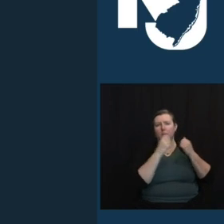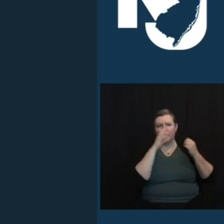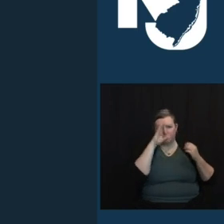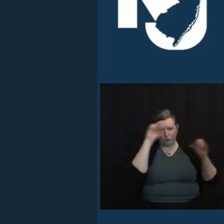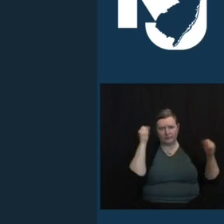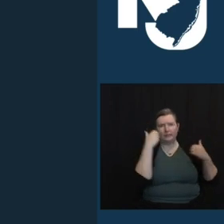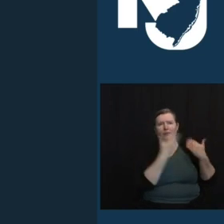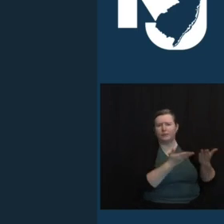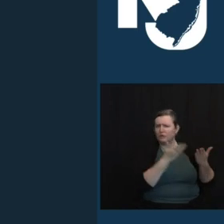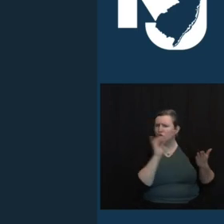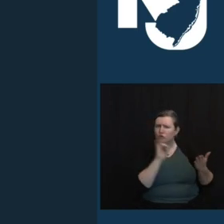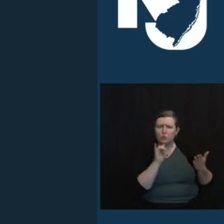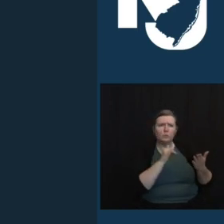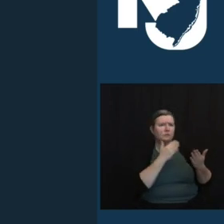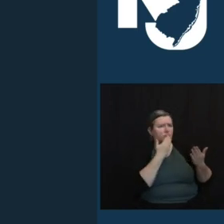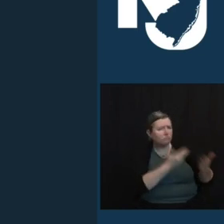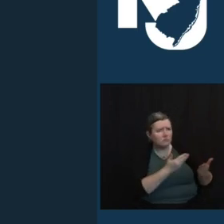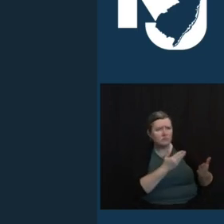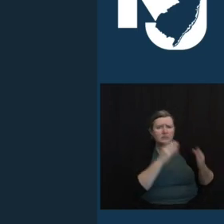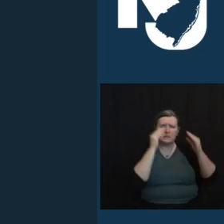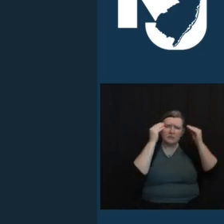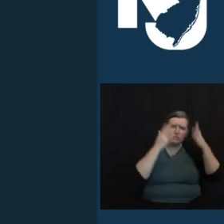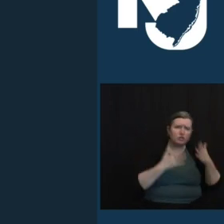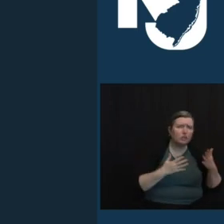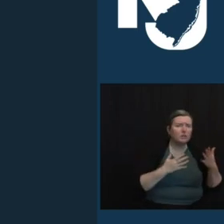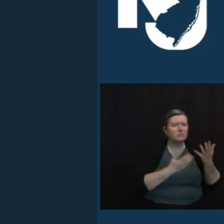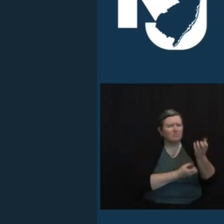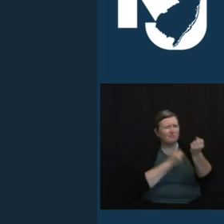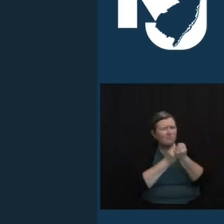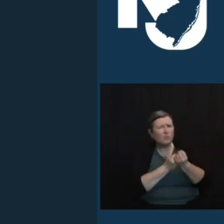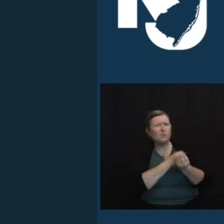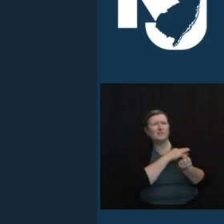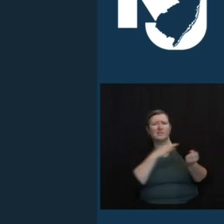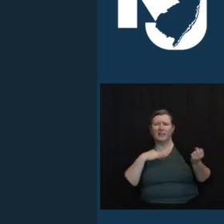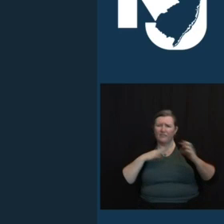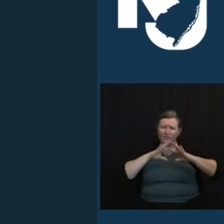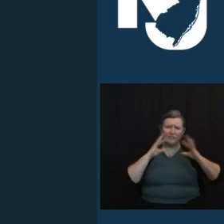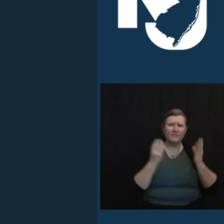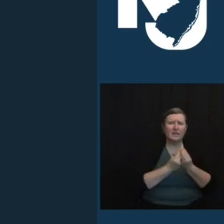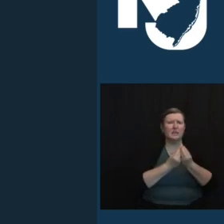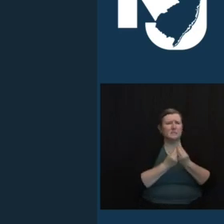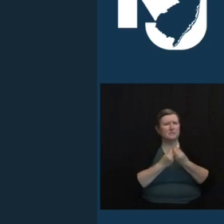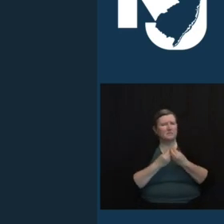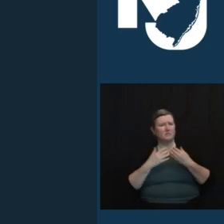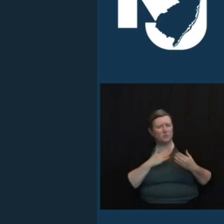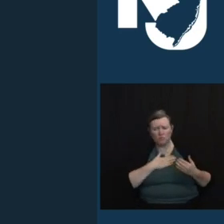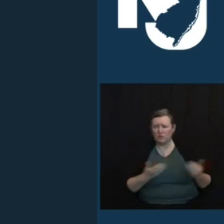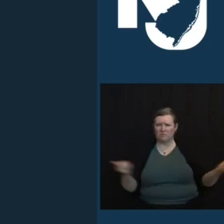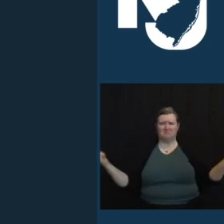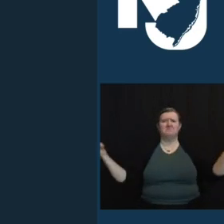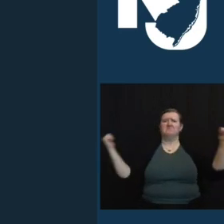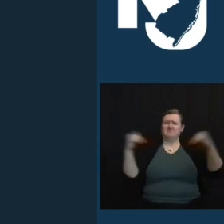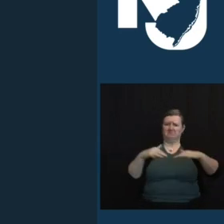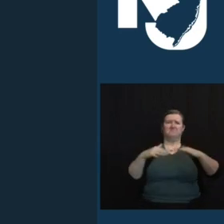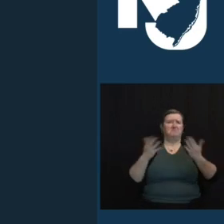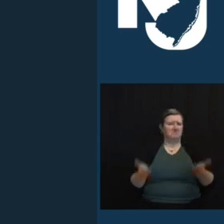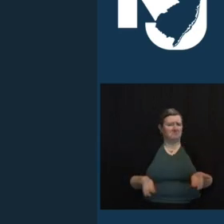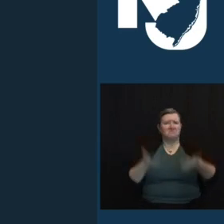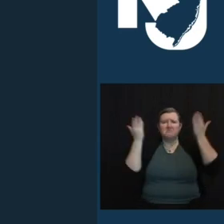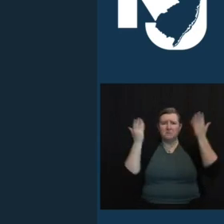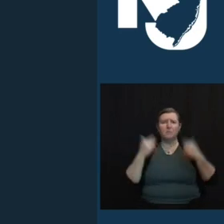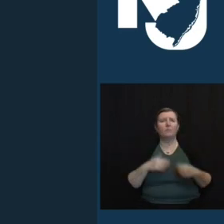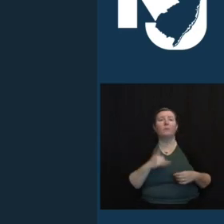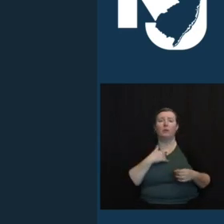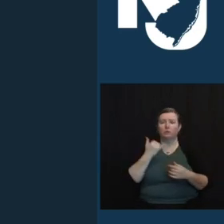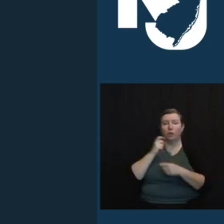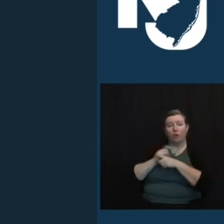her and her fellow educators and support staff and families who helped make that happen. And I also spoke by phone with Mayor